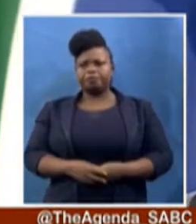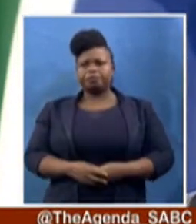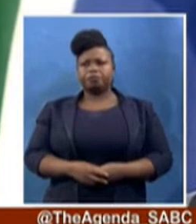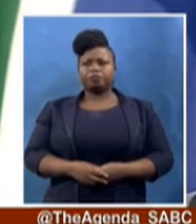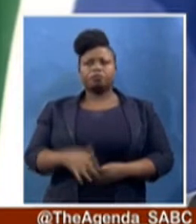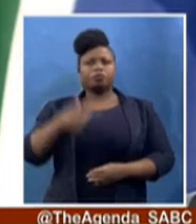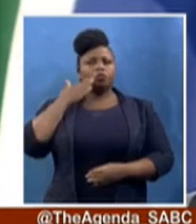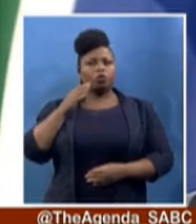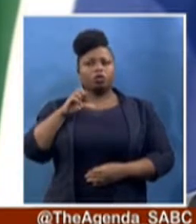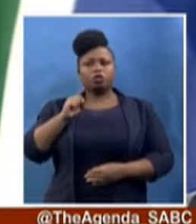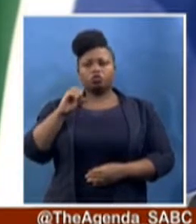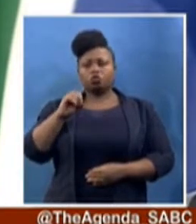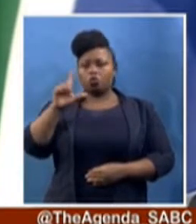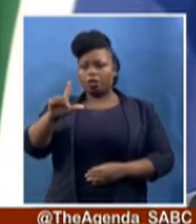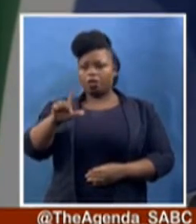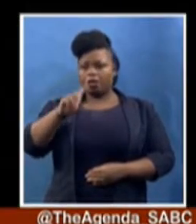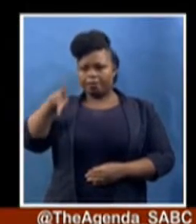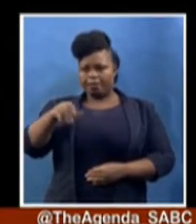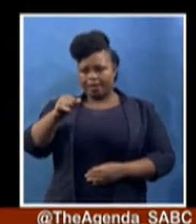visited